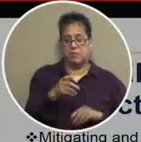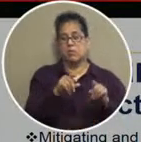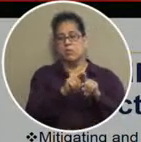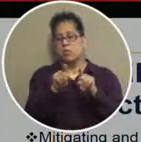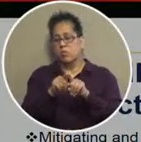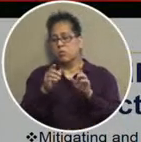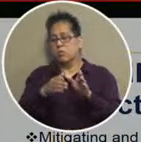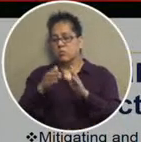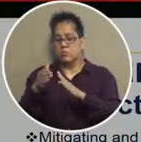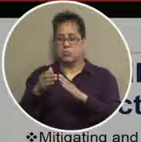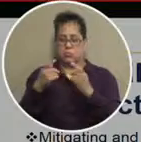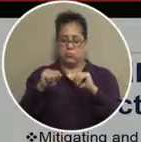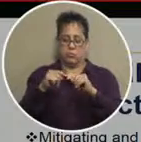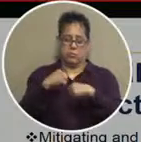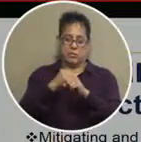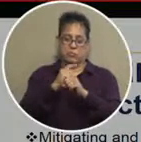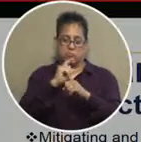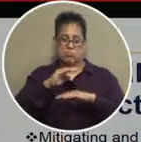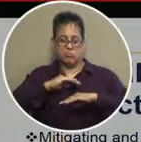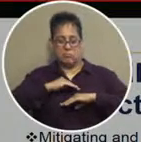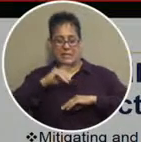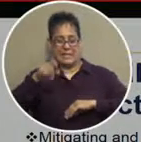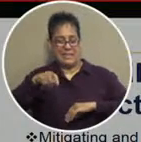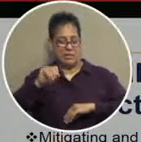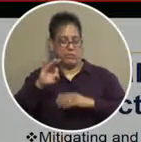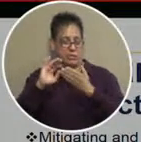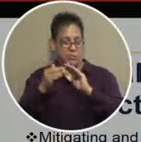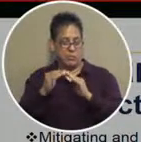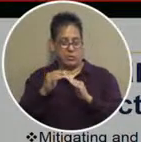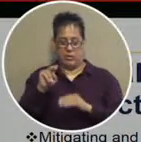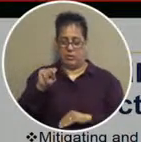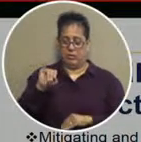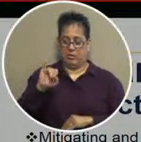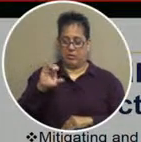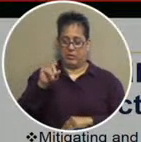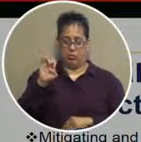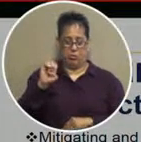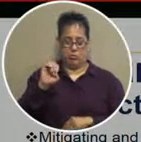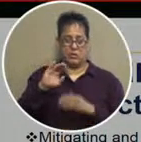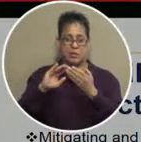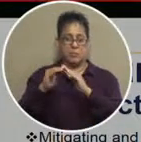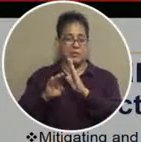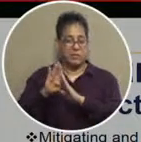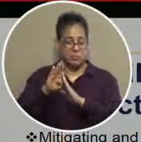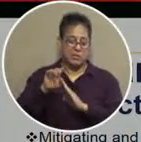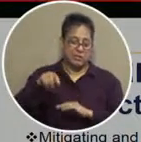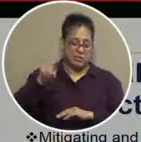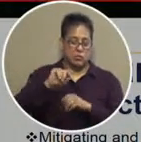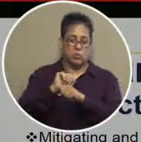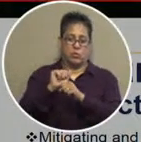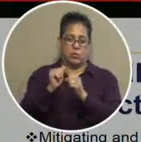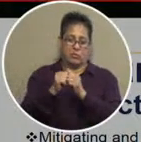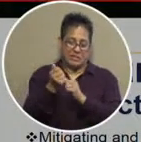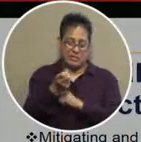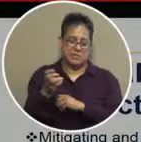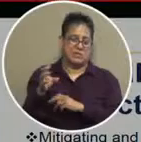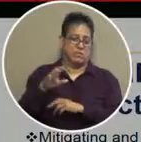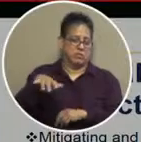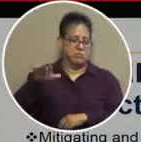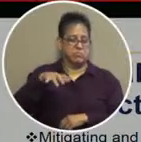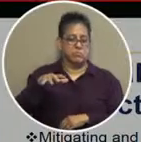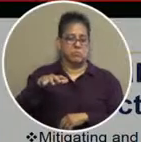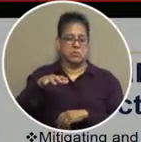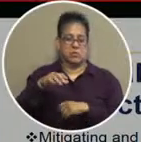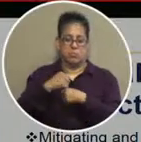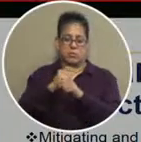coordinating with stakeholders to ensure that we are meeting the needs of our community. Nicole and her team with community development are working with numerous stakeholders to ensure